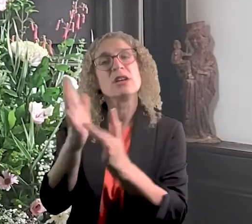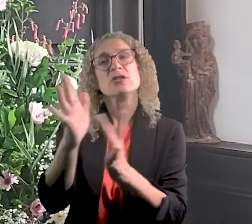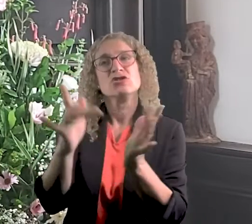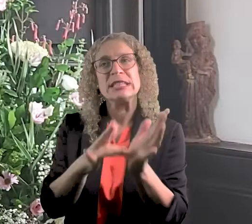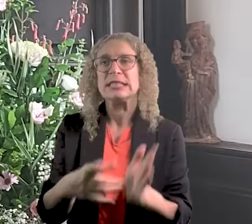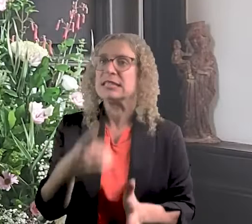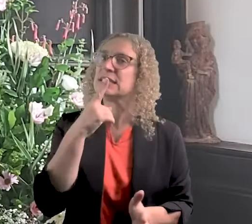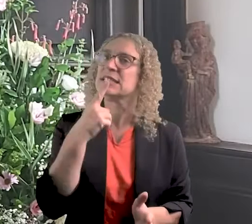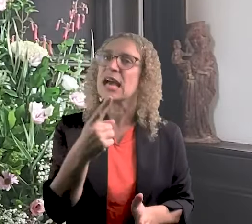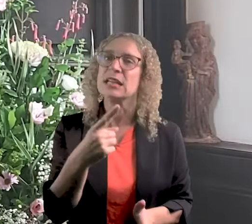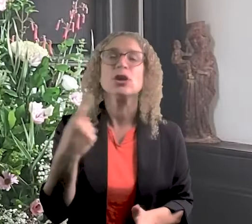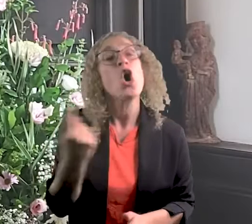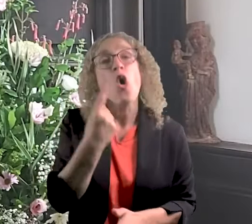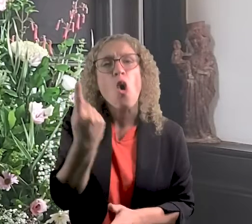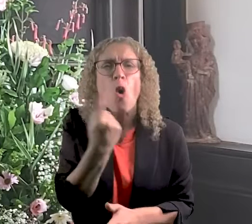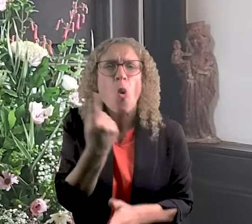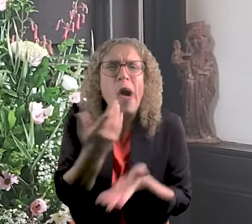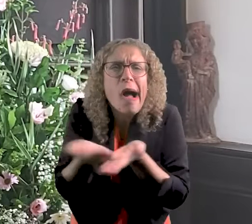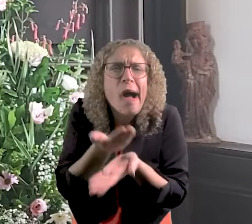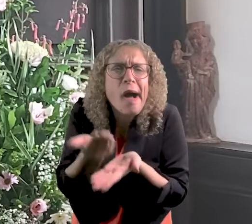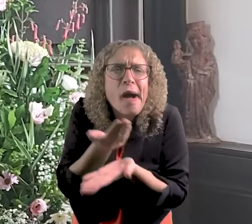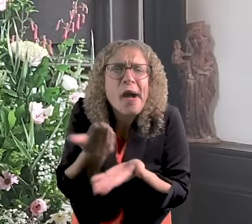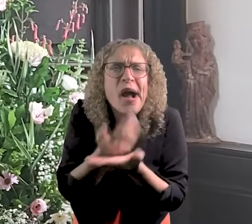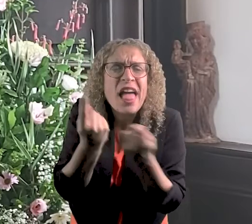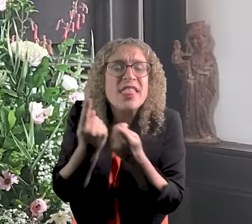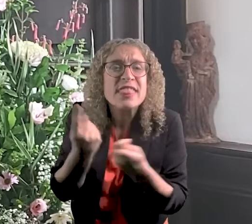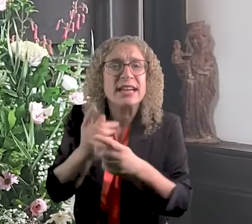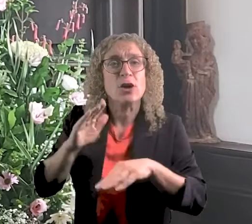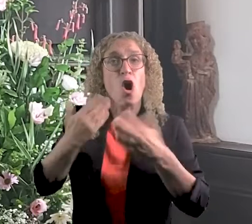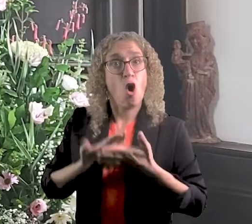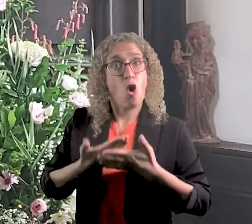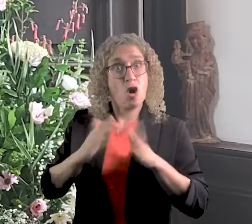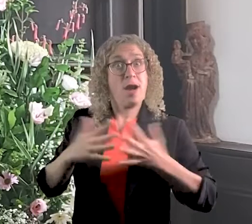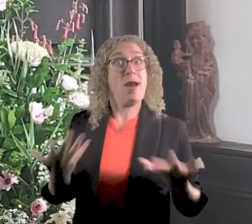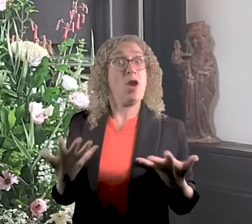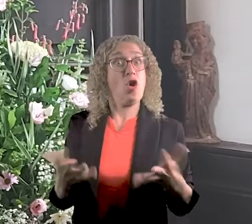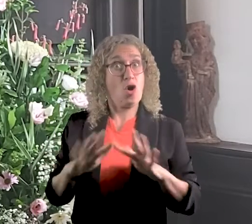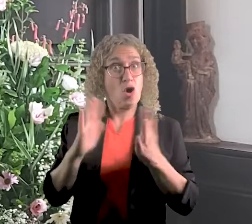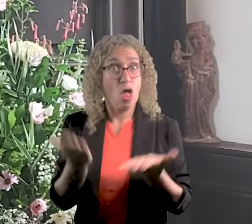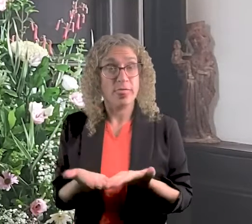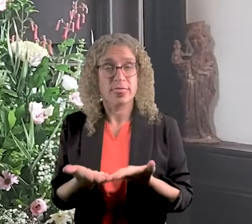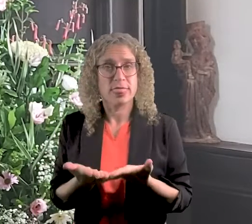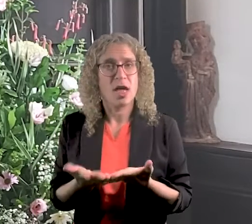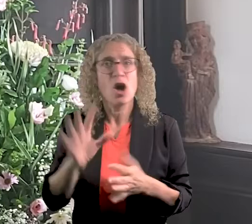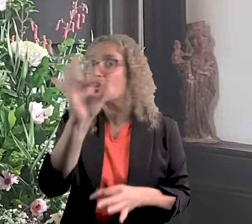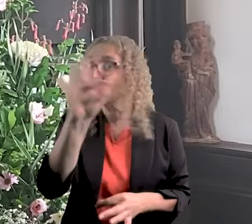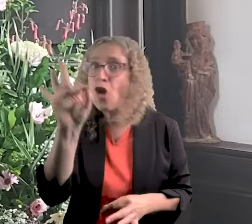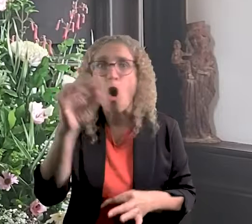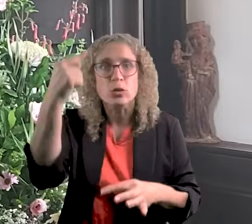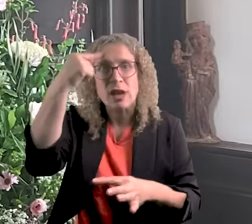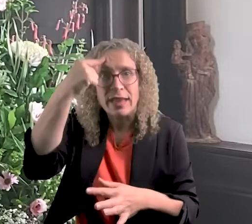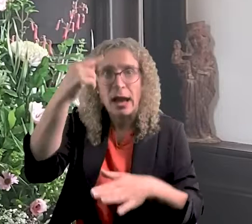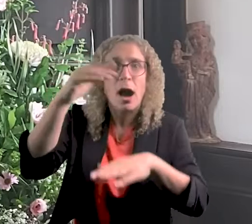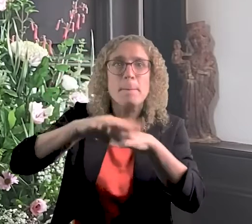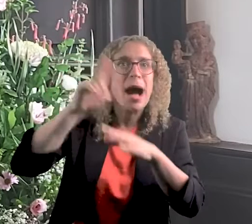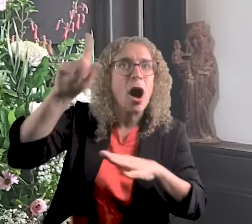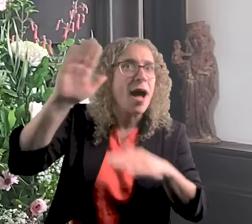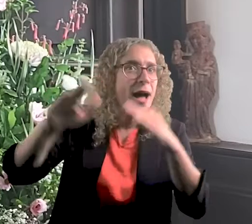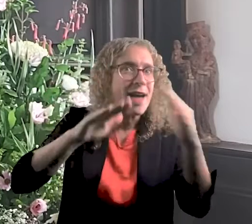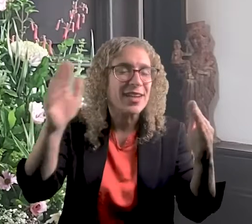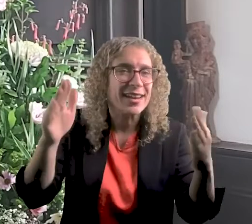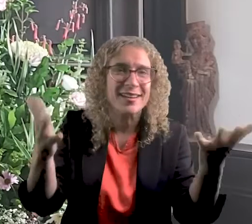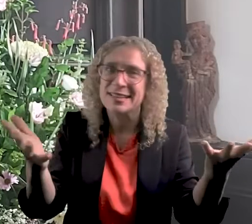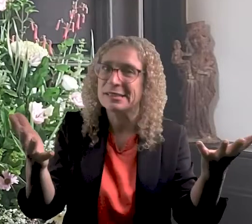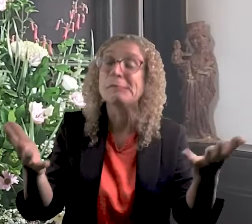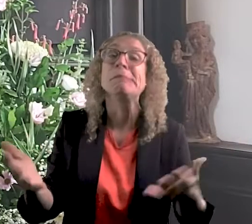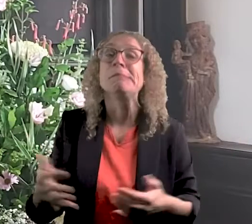says, "This is how it will be for those who store up treasures for themselves on earth rather than in heaven." Now,